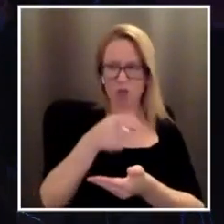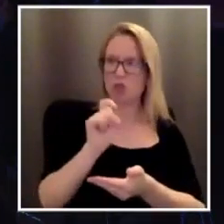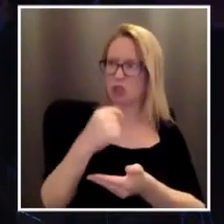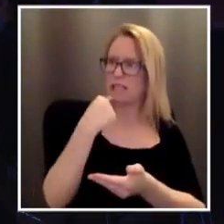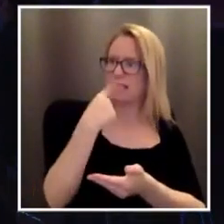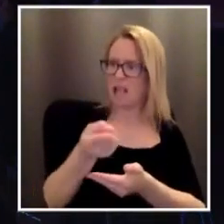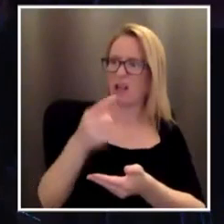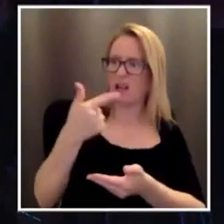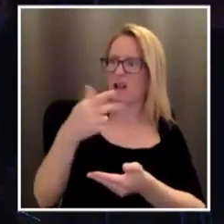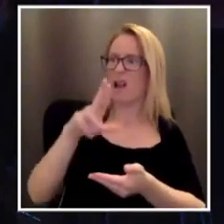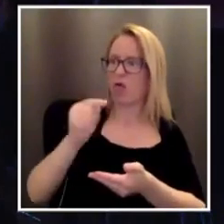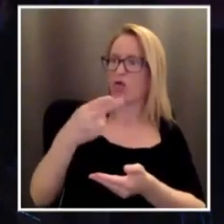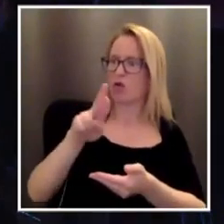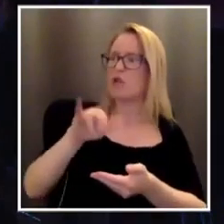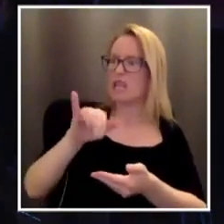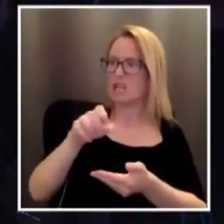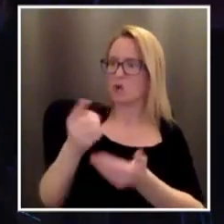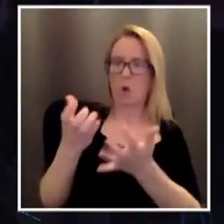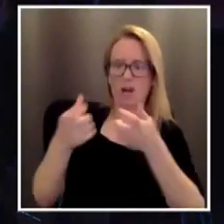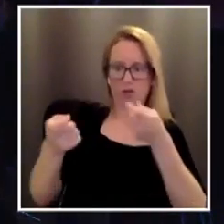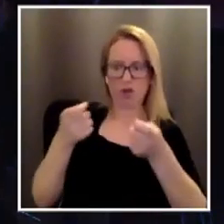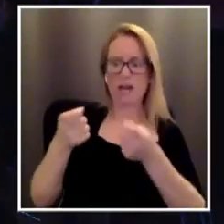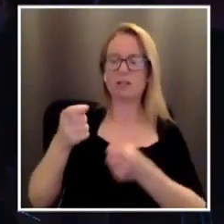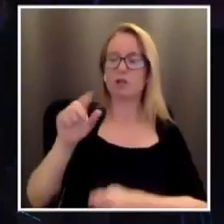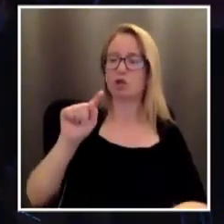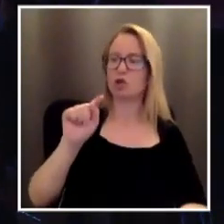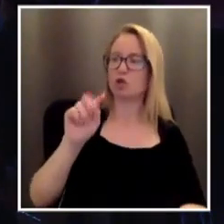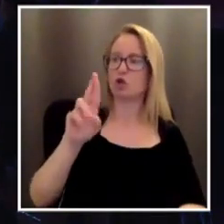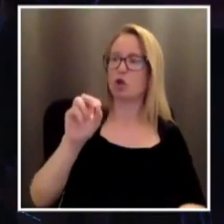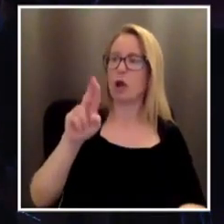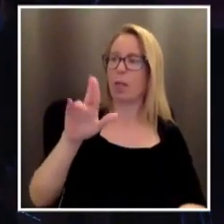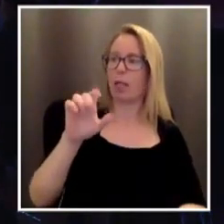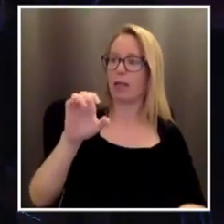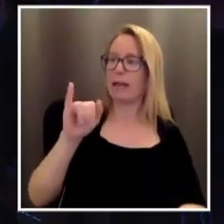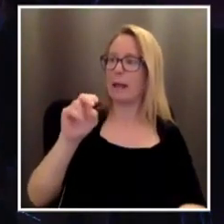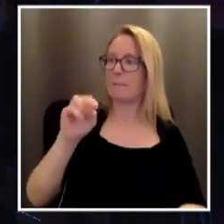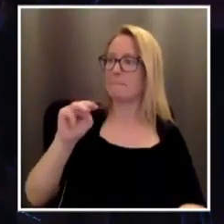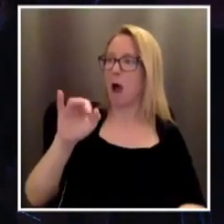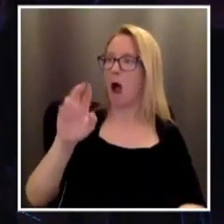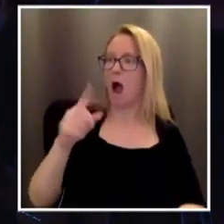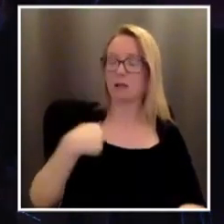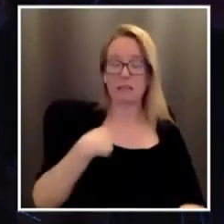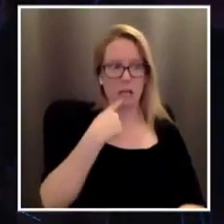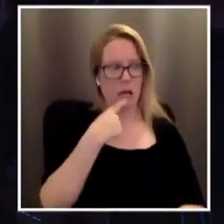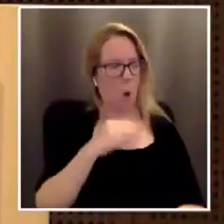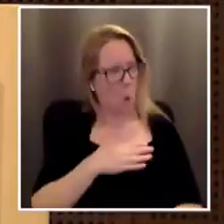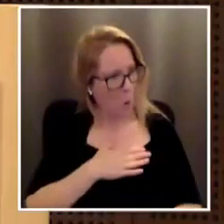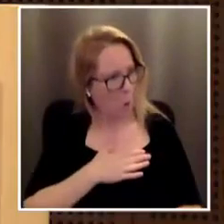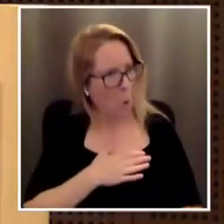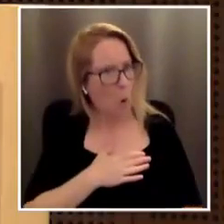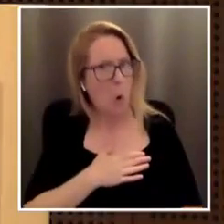the Guthrie that you want to direct Trouble in Mind. And I was like, well, ouch.